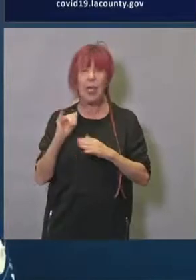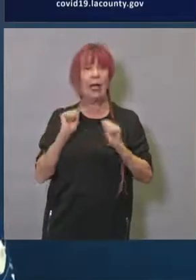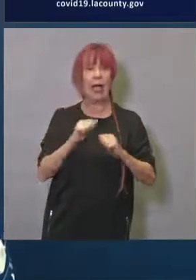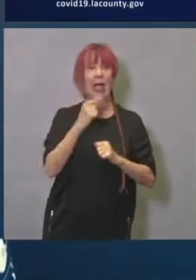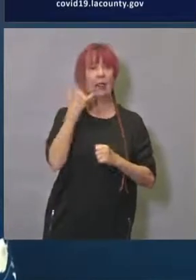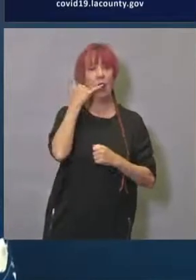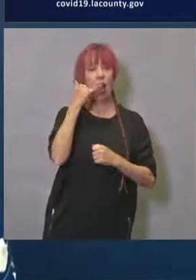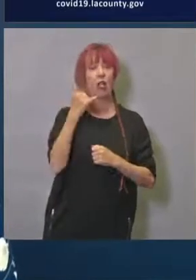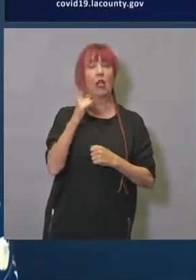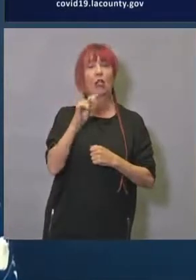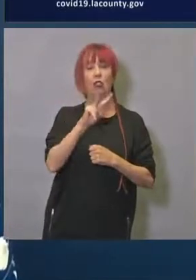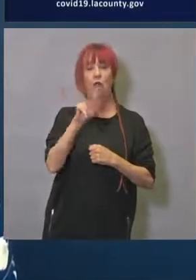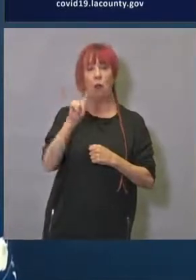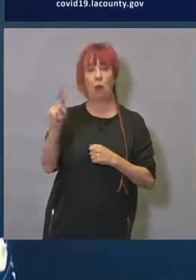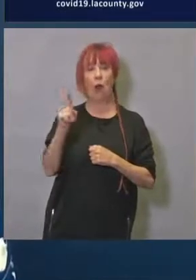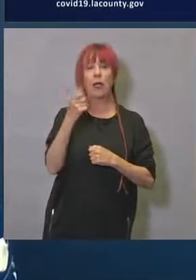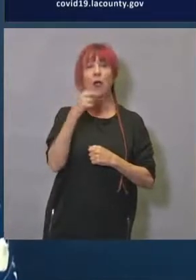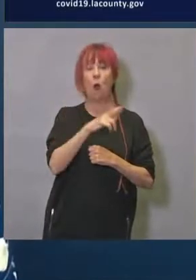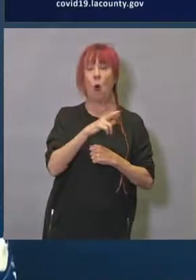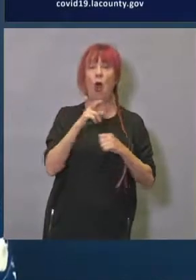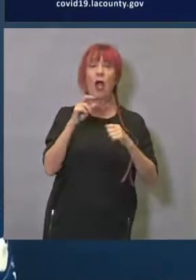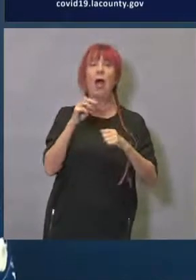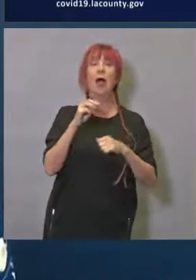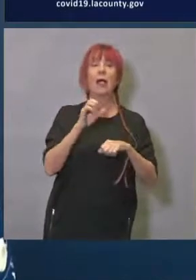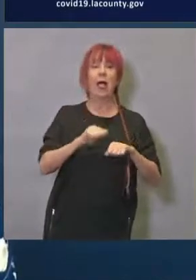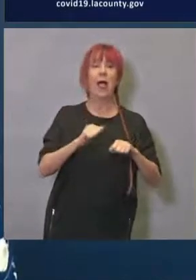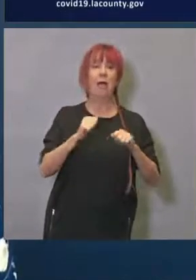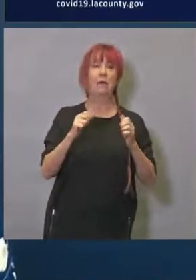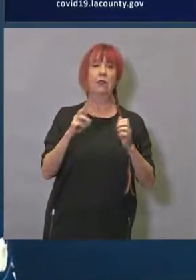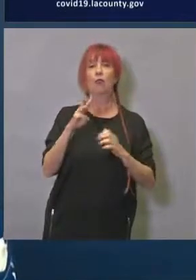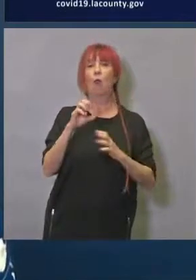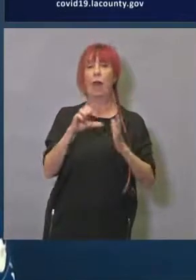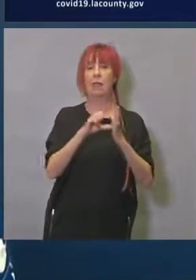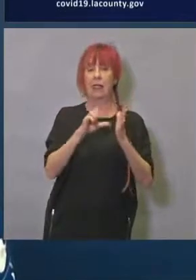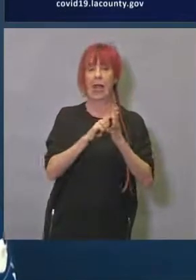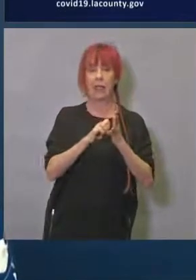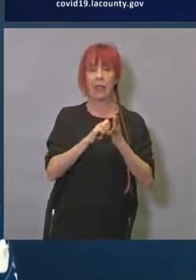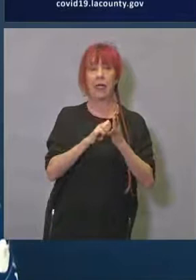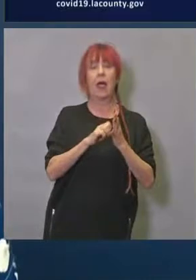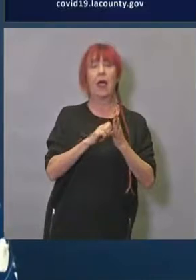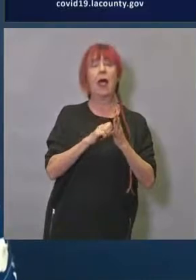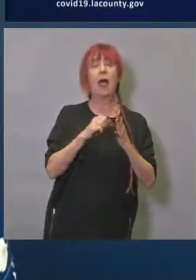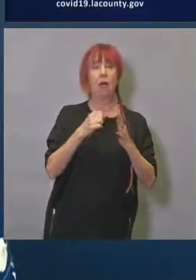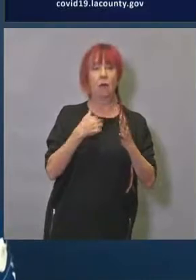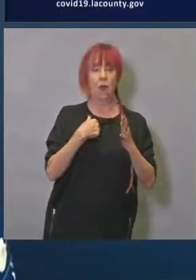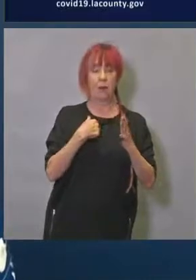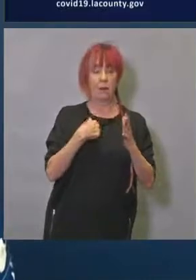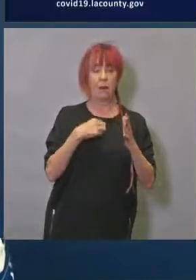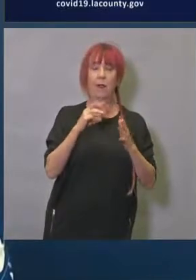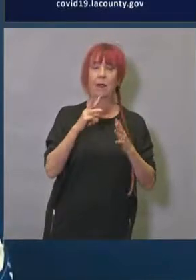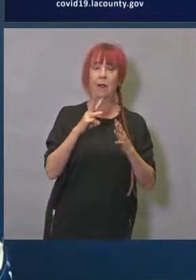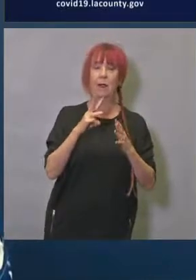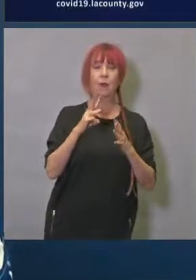testing resources at either covidhealthla.org or at the county's COVID testing website, which remains